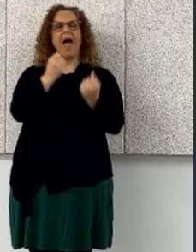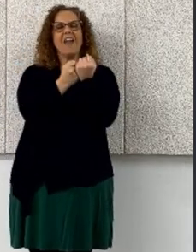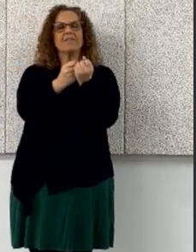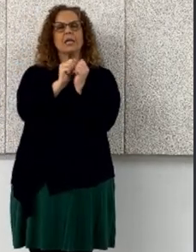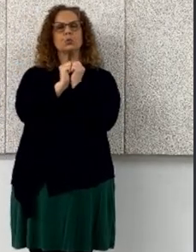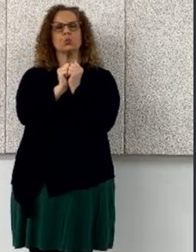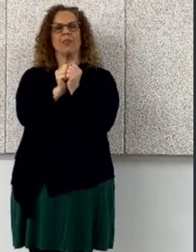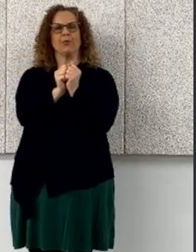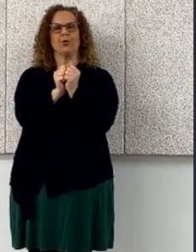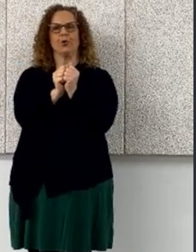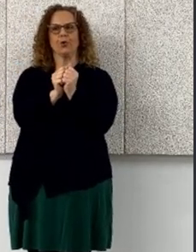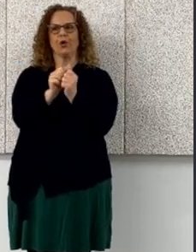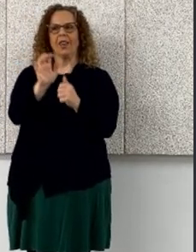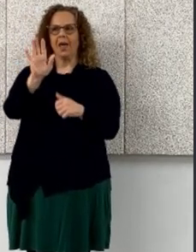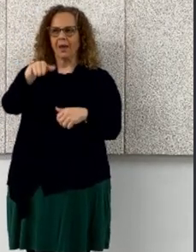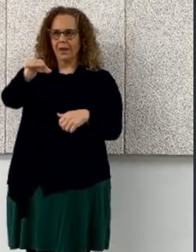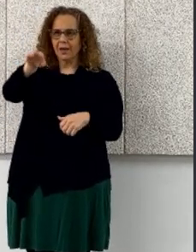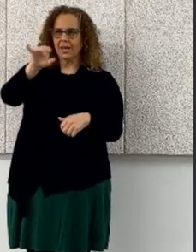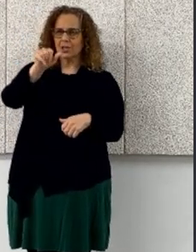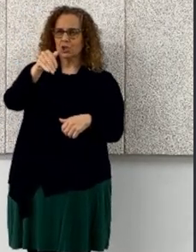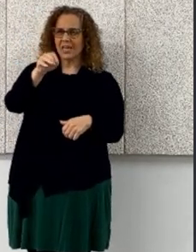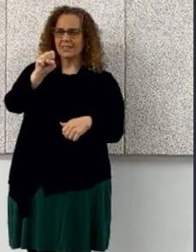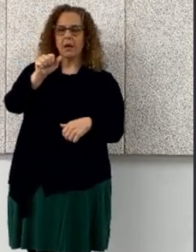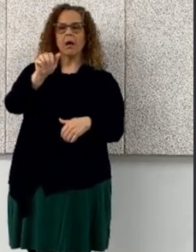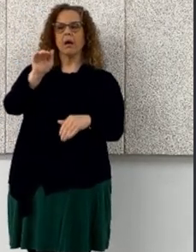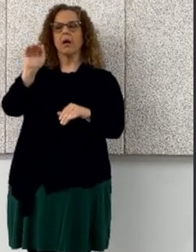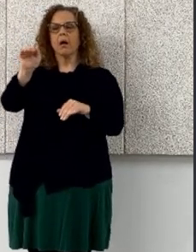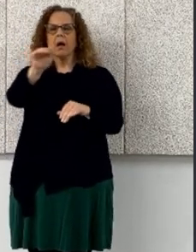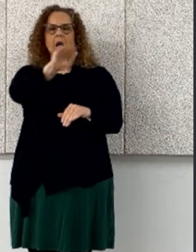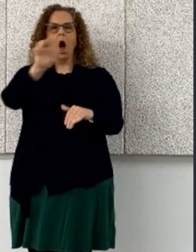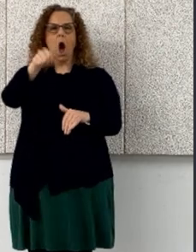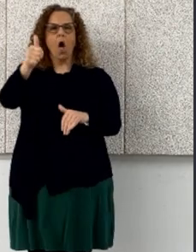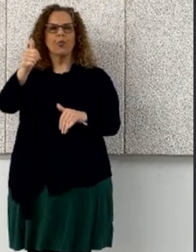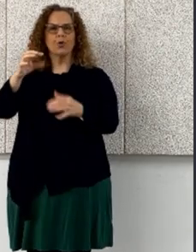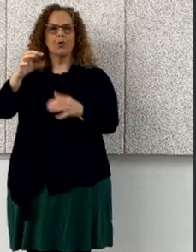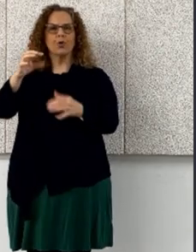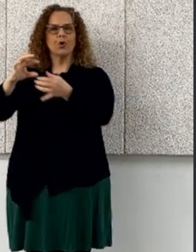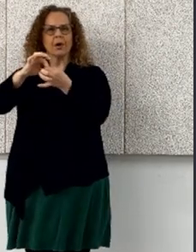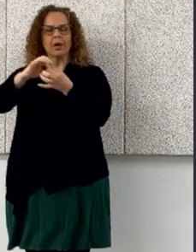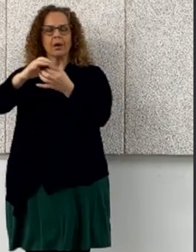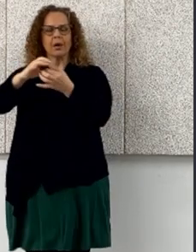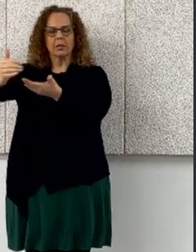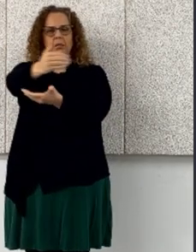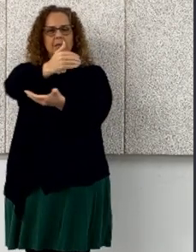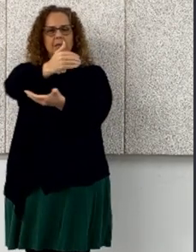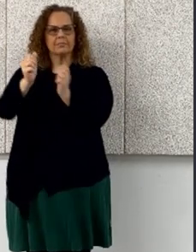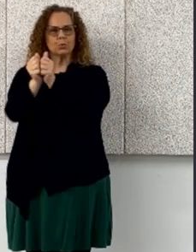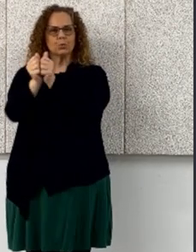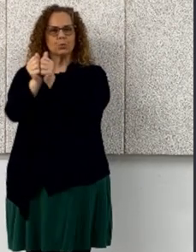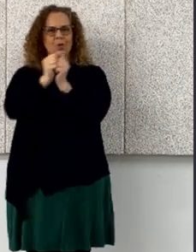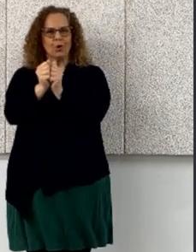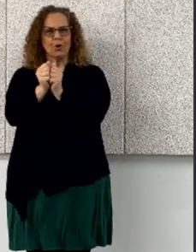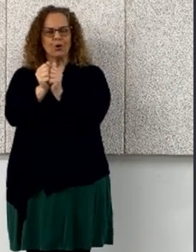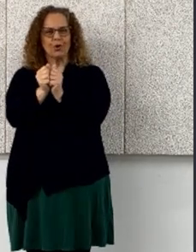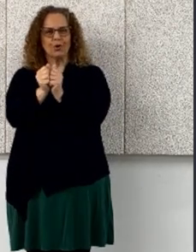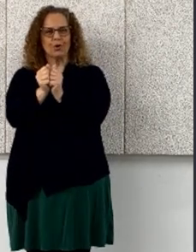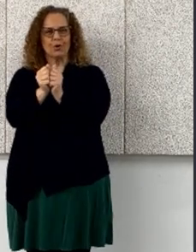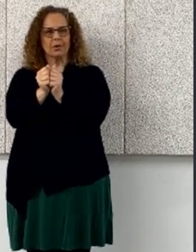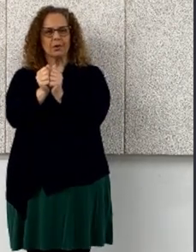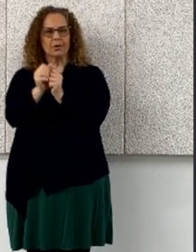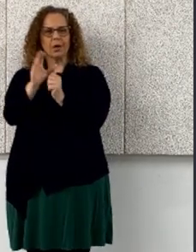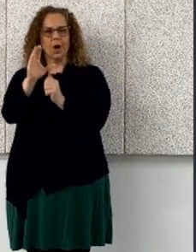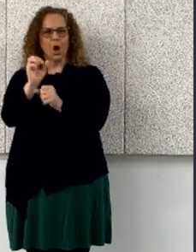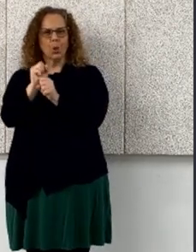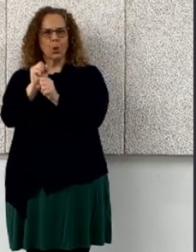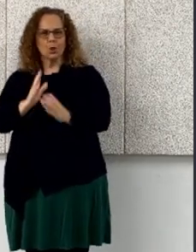gather your fellow companies that are dealing with the same challenge, and we've all tried to reform different